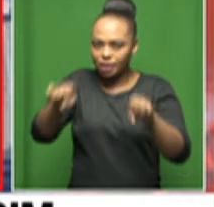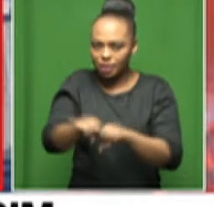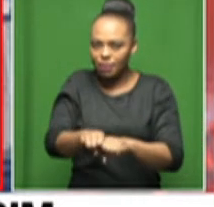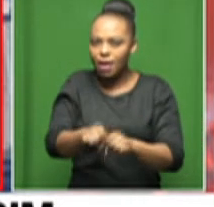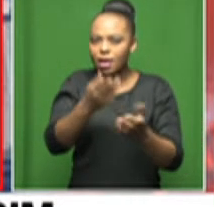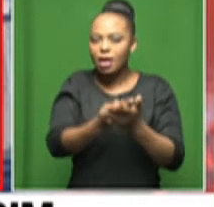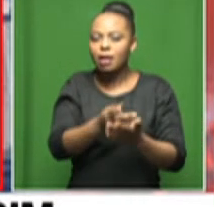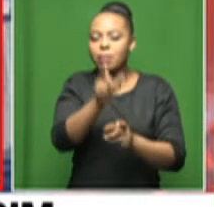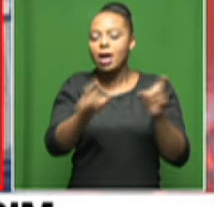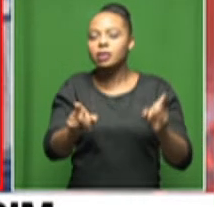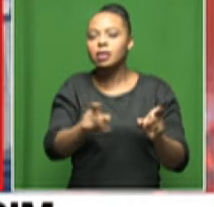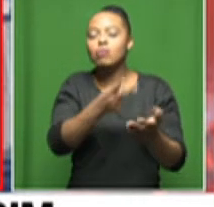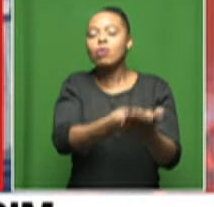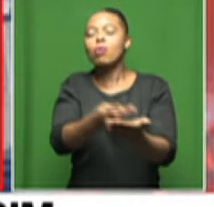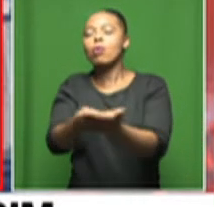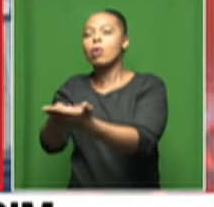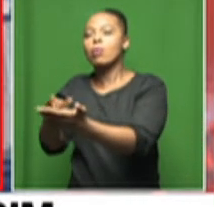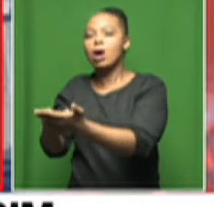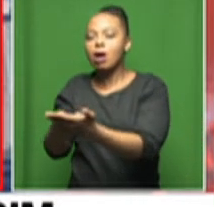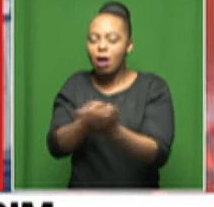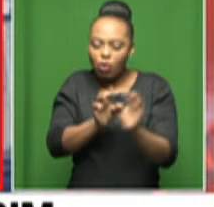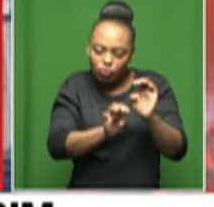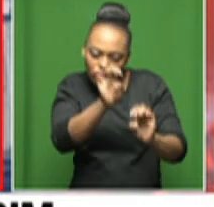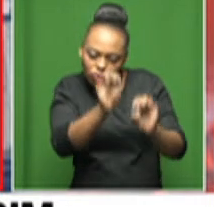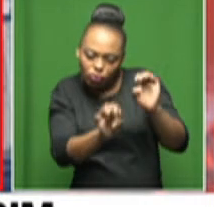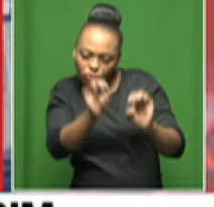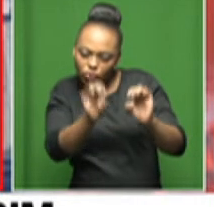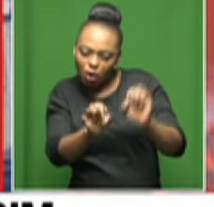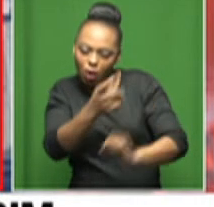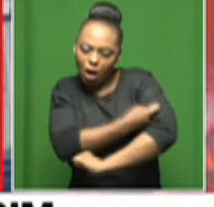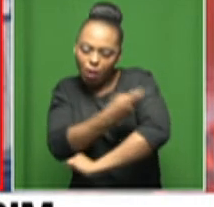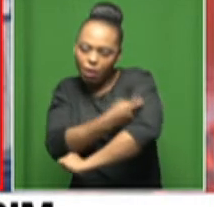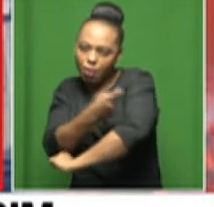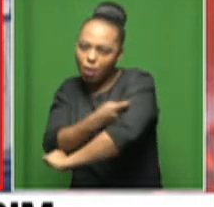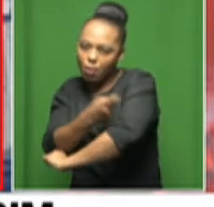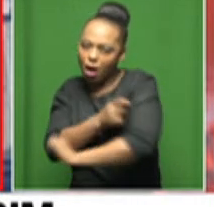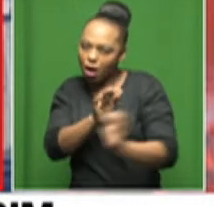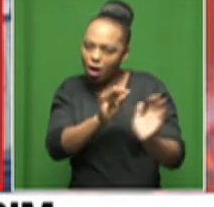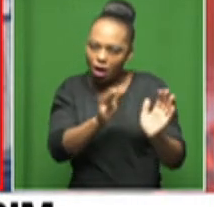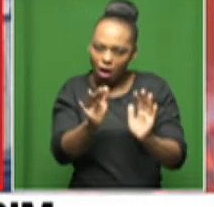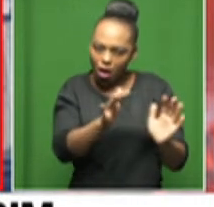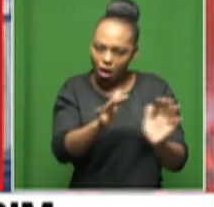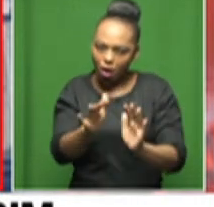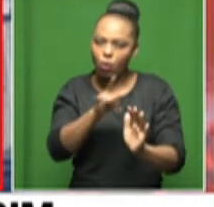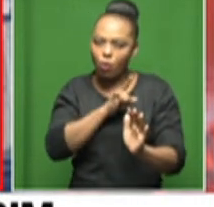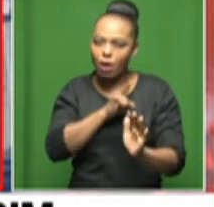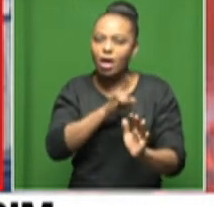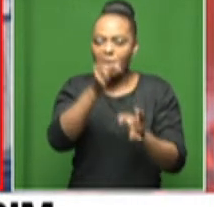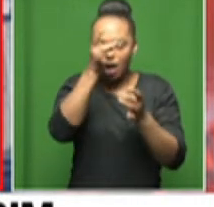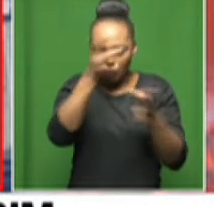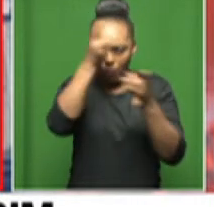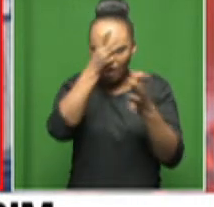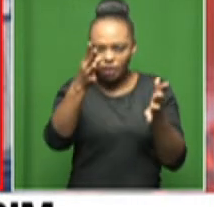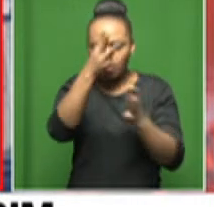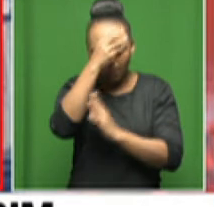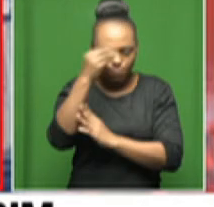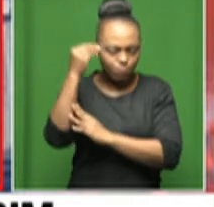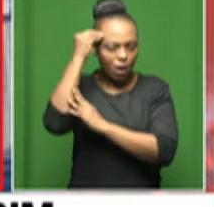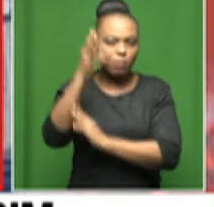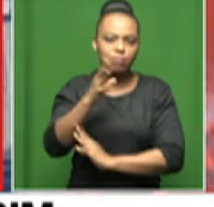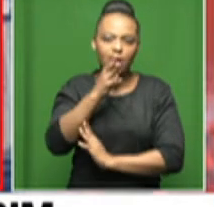We would need to collect vaccination status in that database in order to collect this information quite quickly.